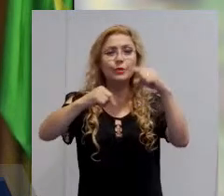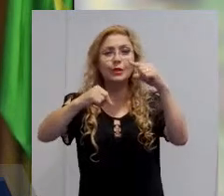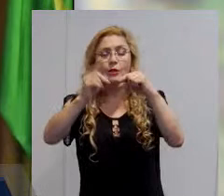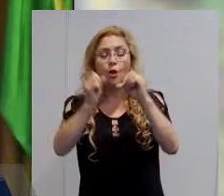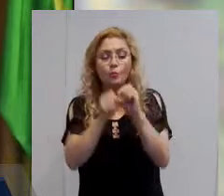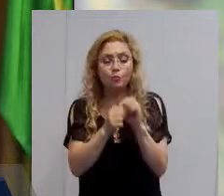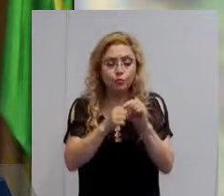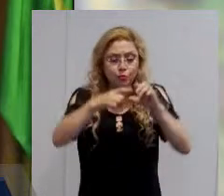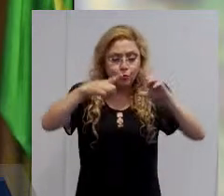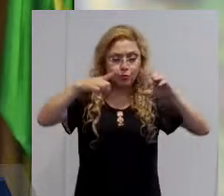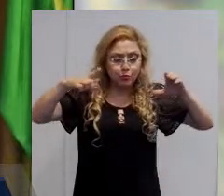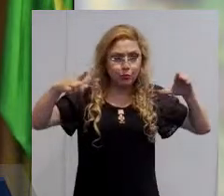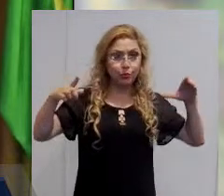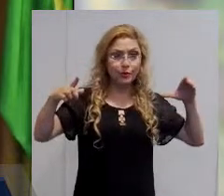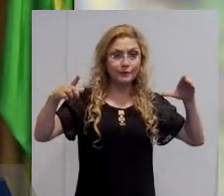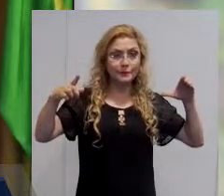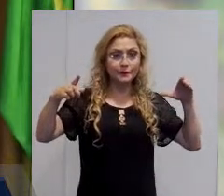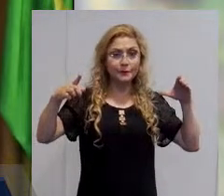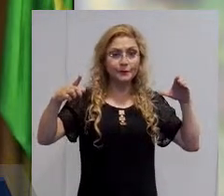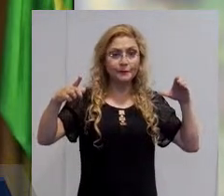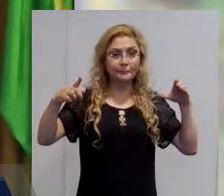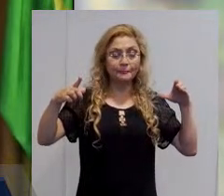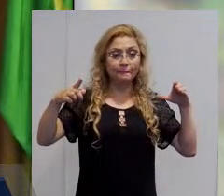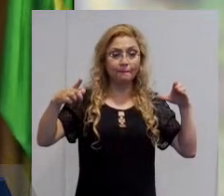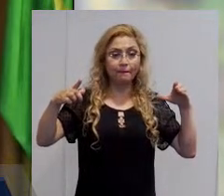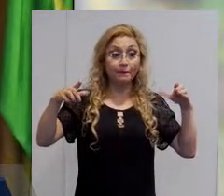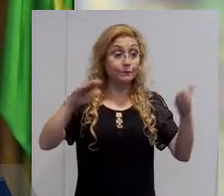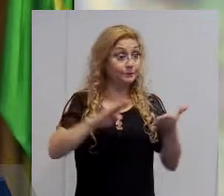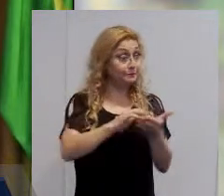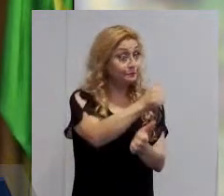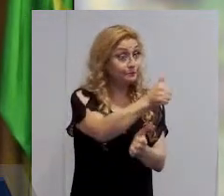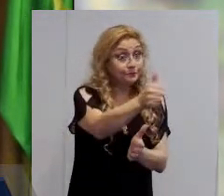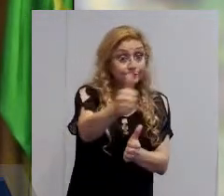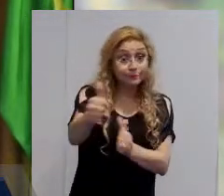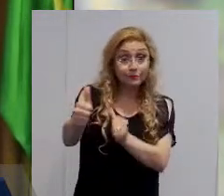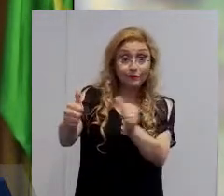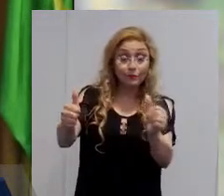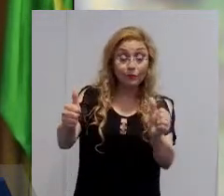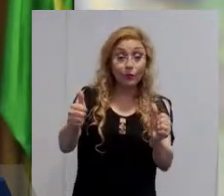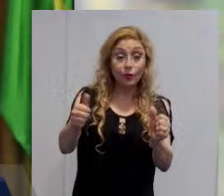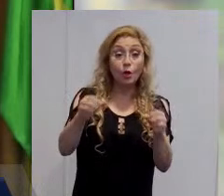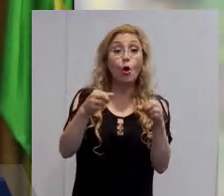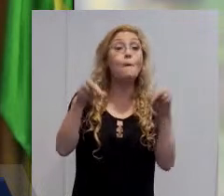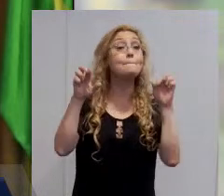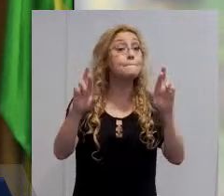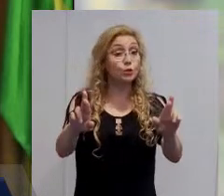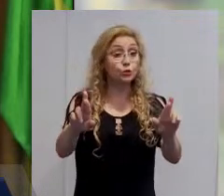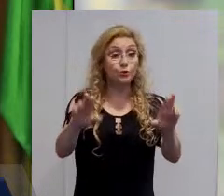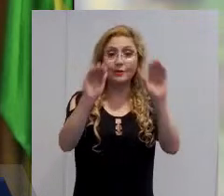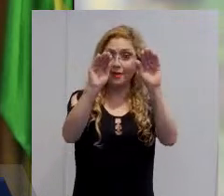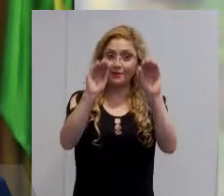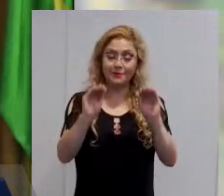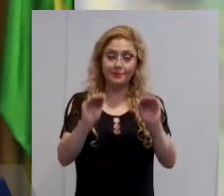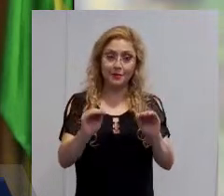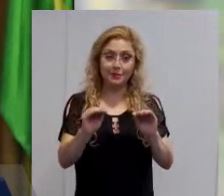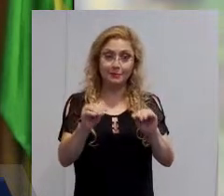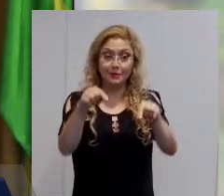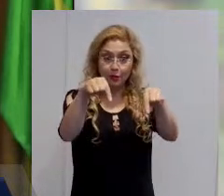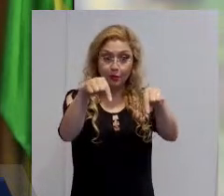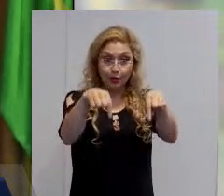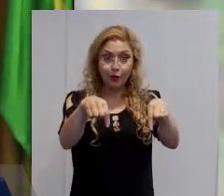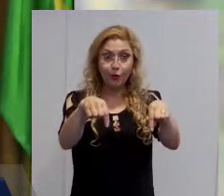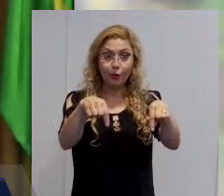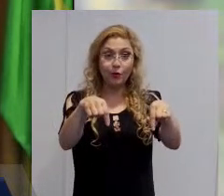occur within a territorial context that grows and where everyone has the same opportunities.